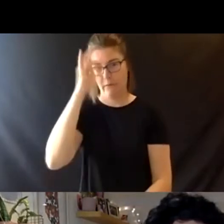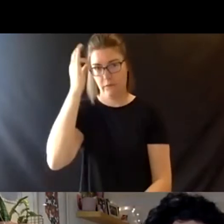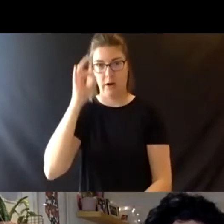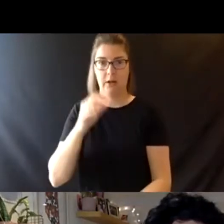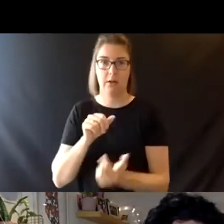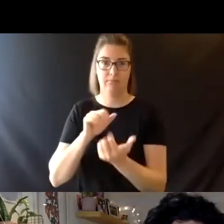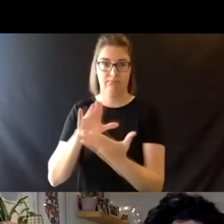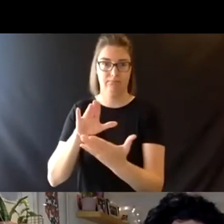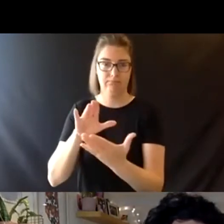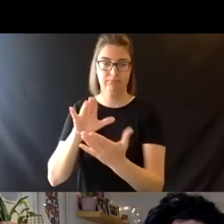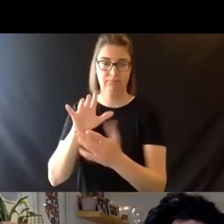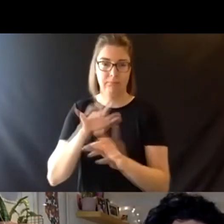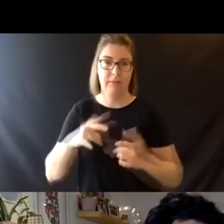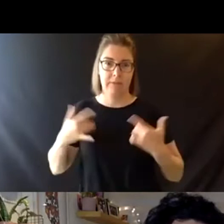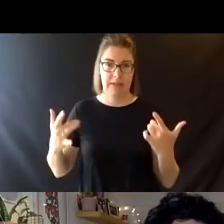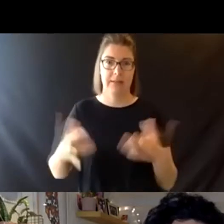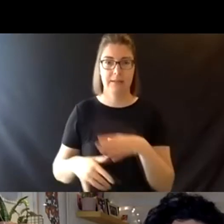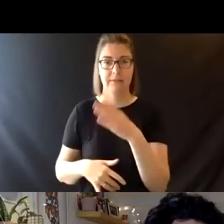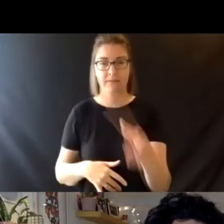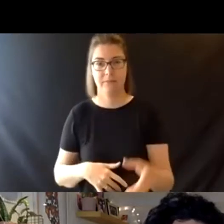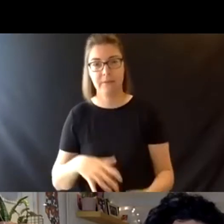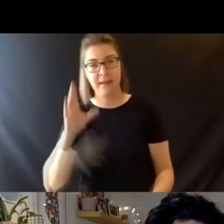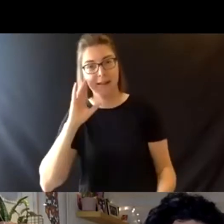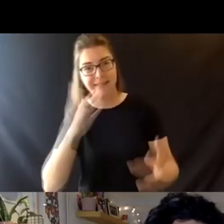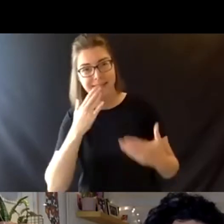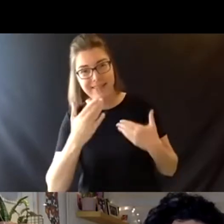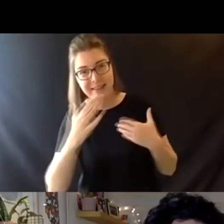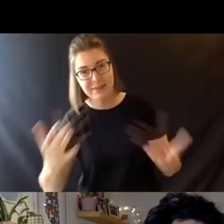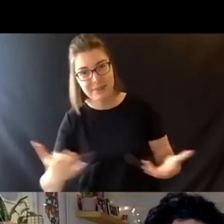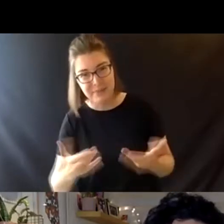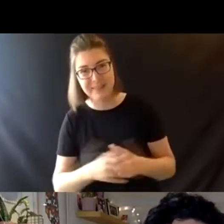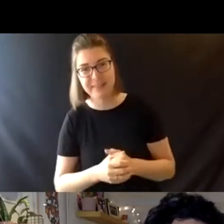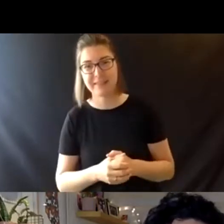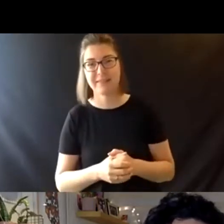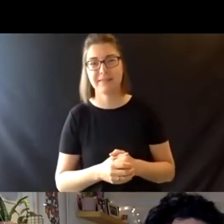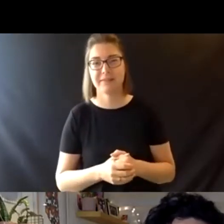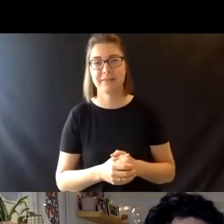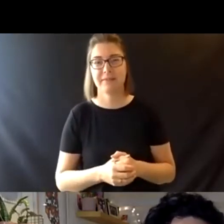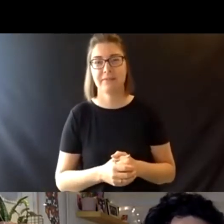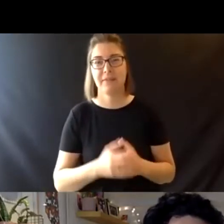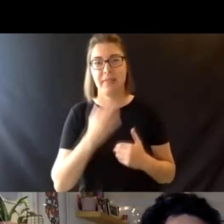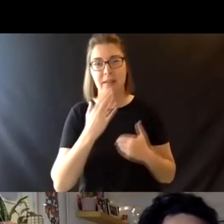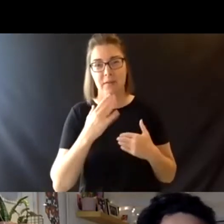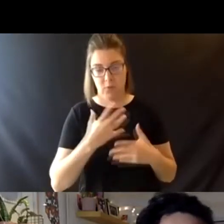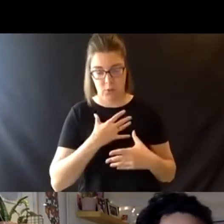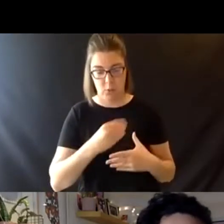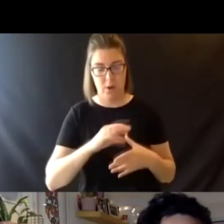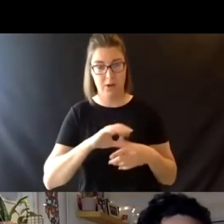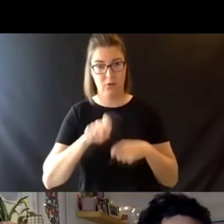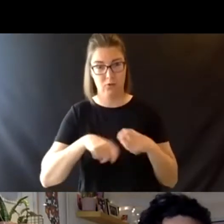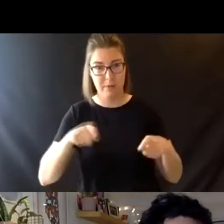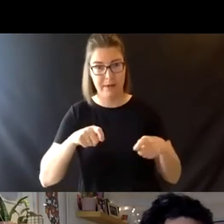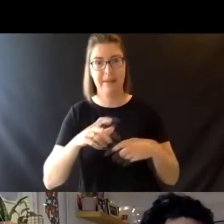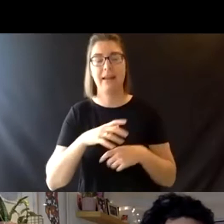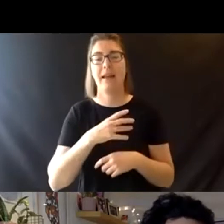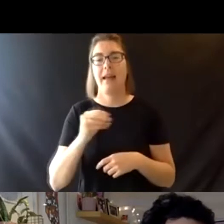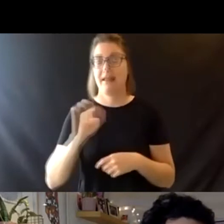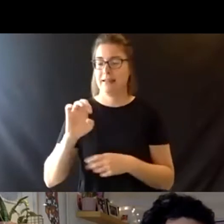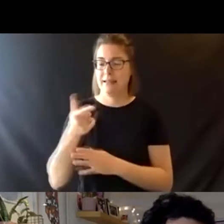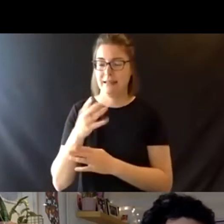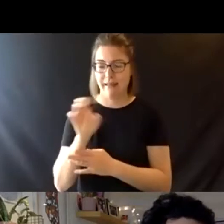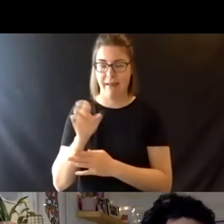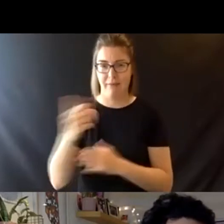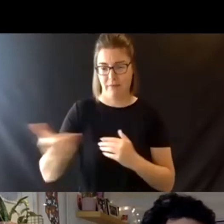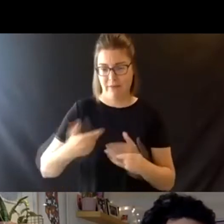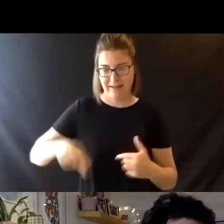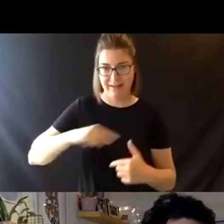you. Well, thank you for the introduction, Nick, and thank you to White Ribbon and to Egal for having me and all of us on this panel. I'm